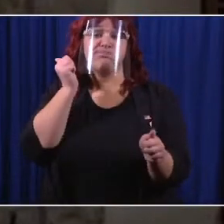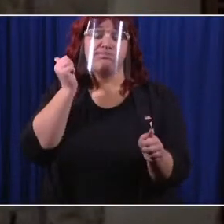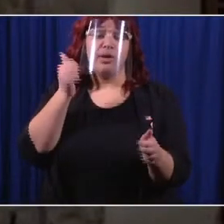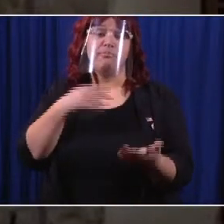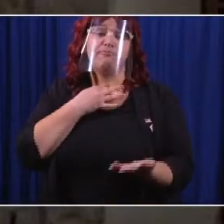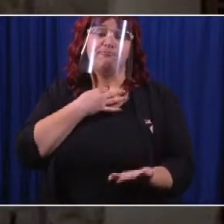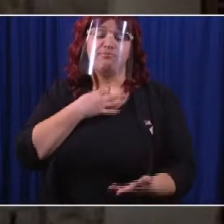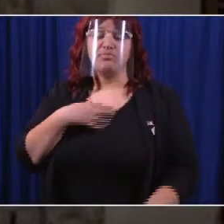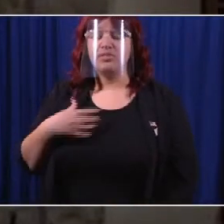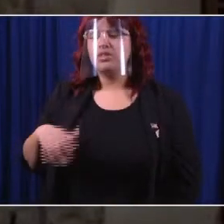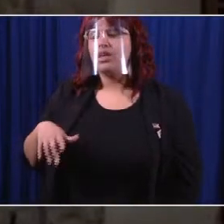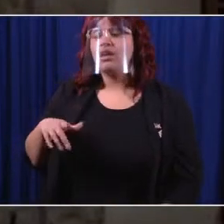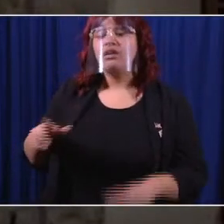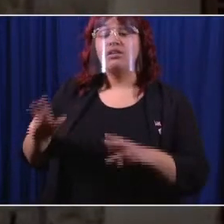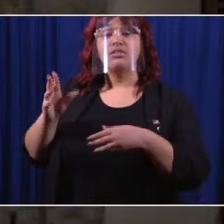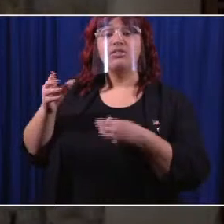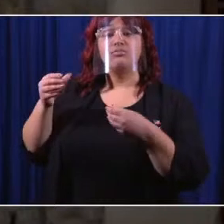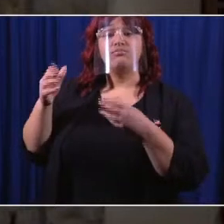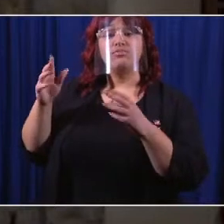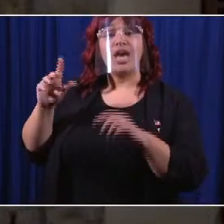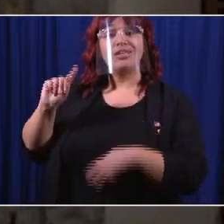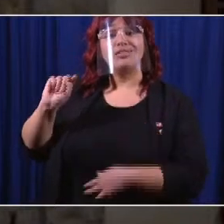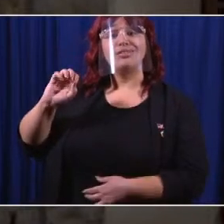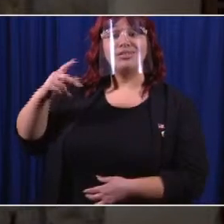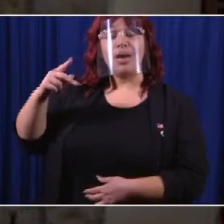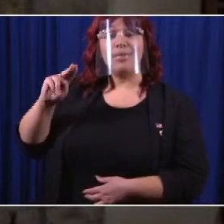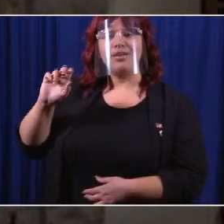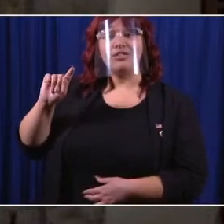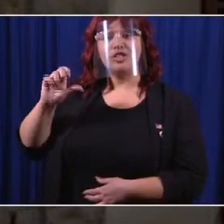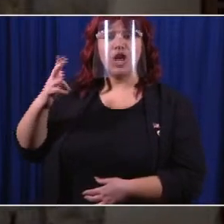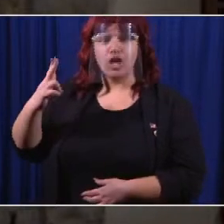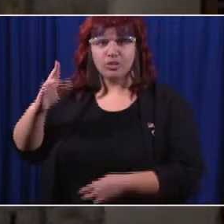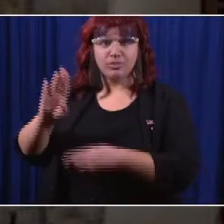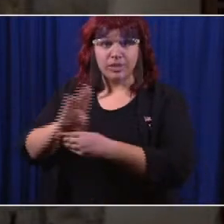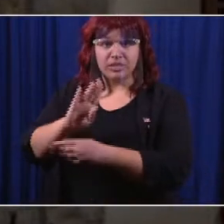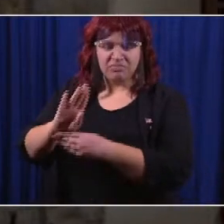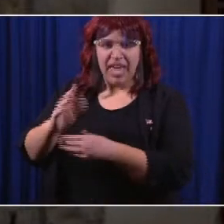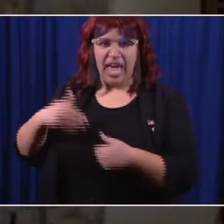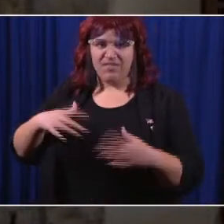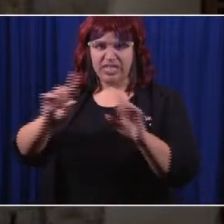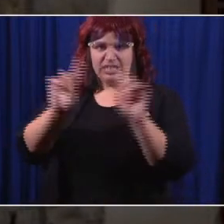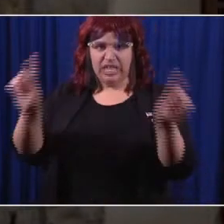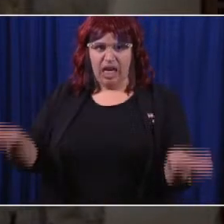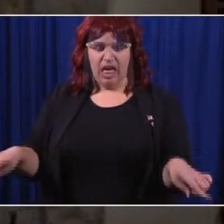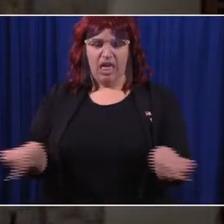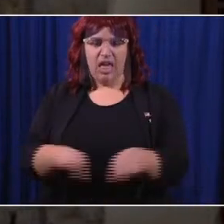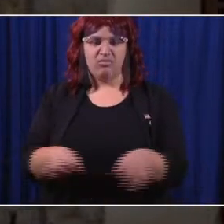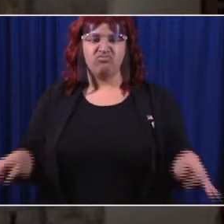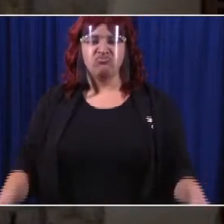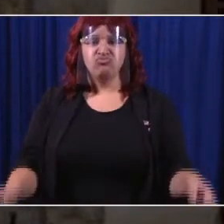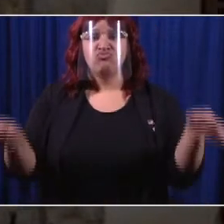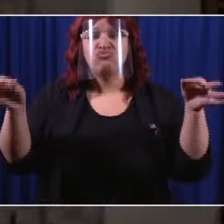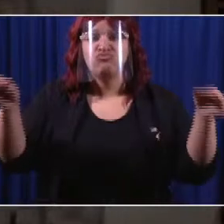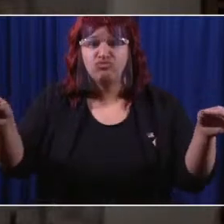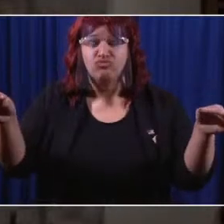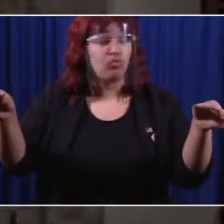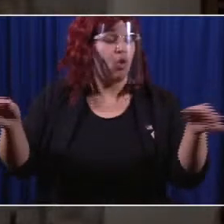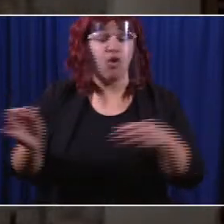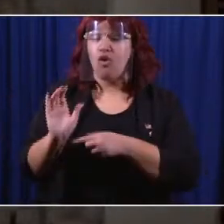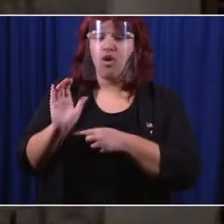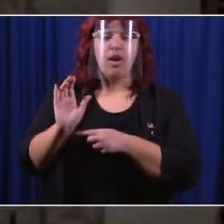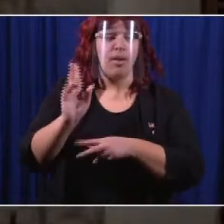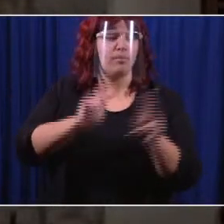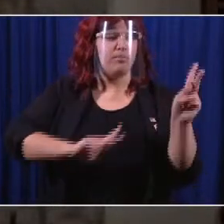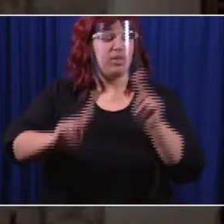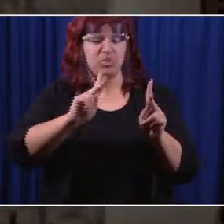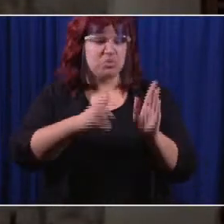currently displays a sign informing customers that it does not enforce the mask mandate for customers or employees. The diner was